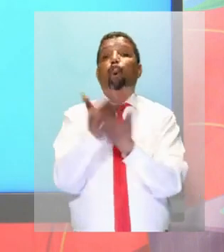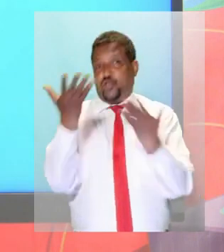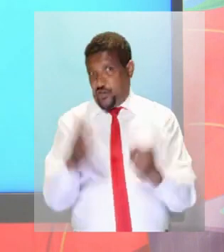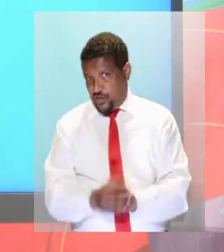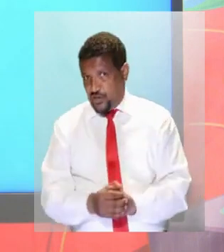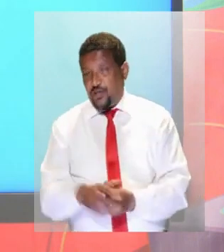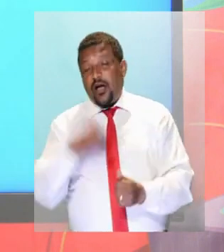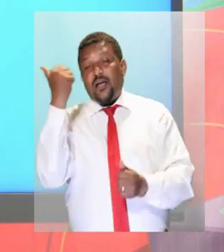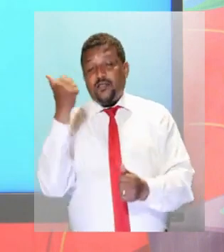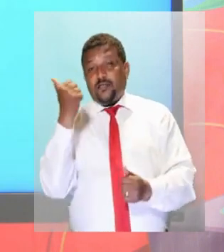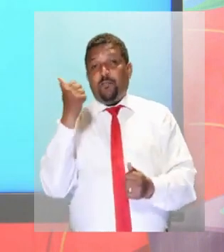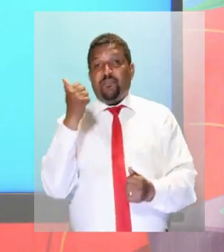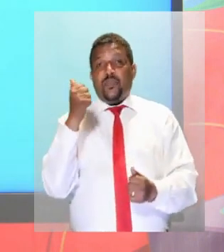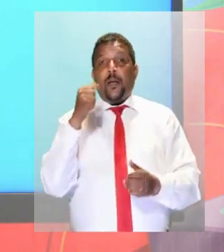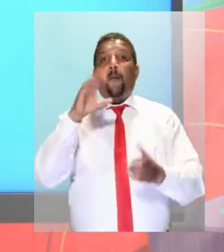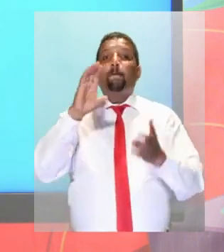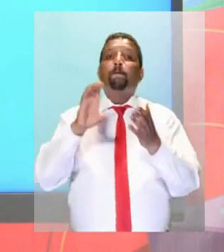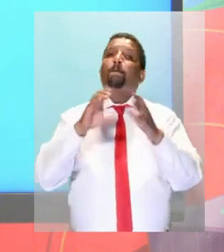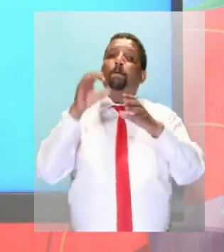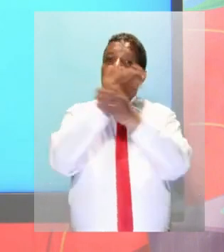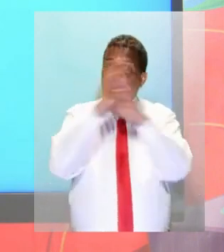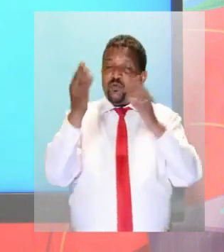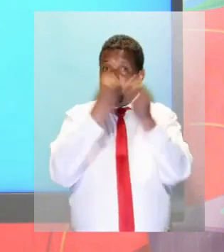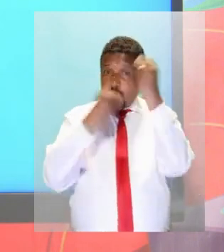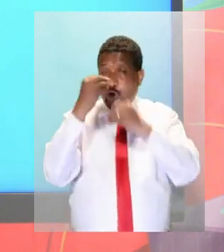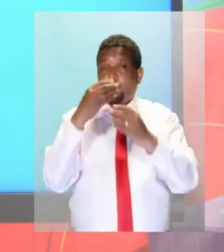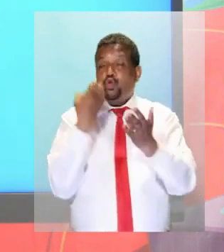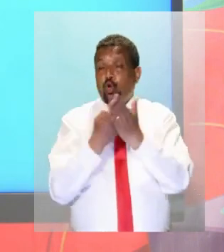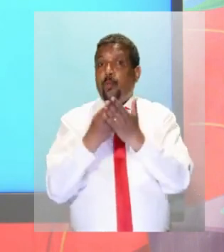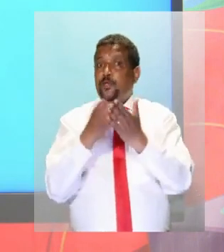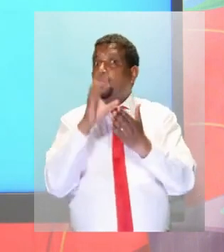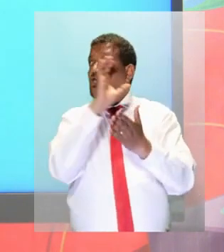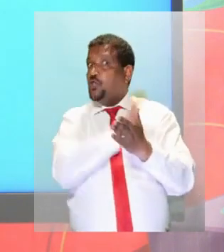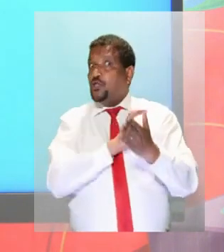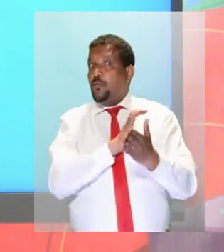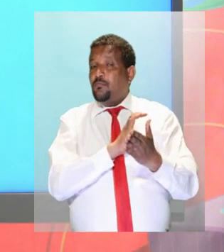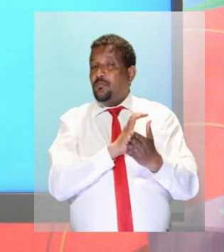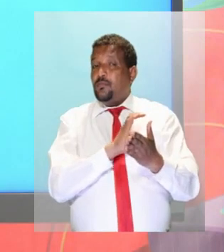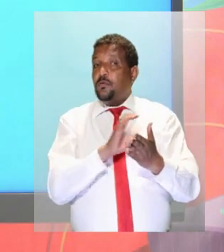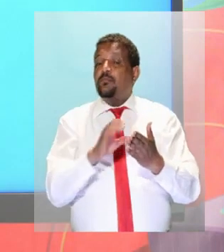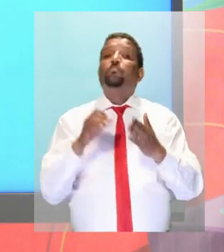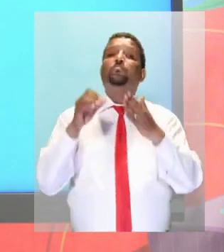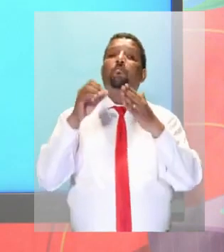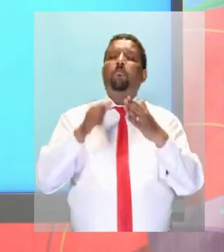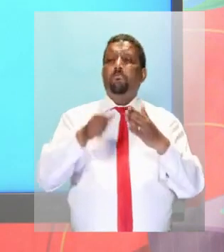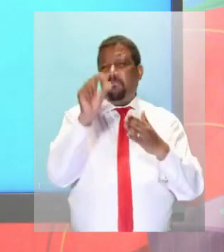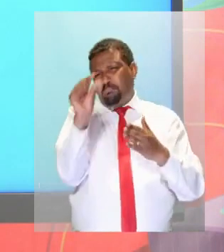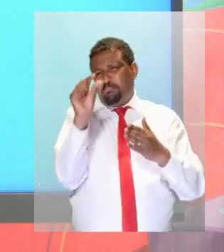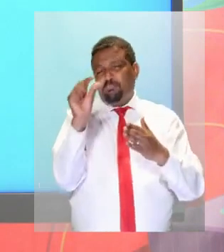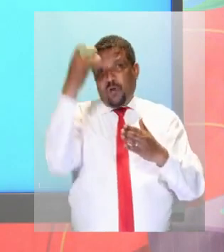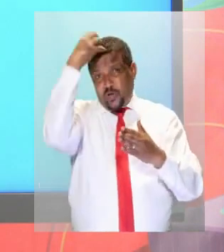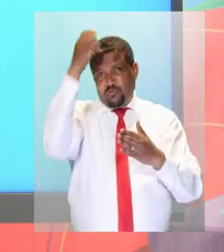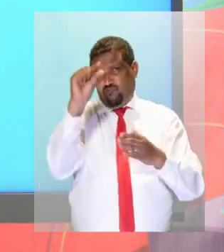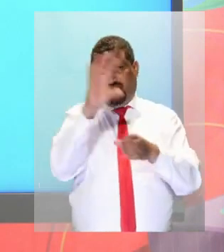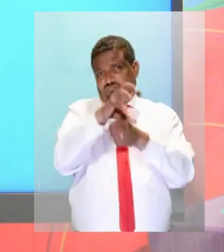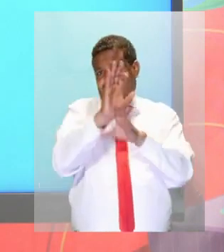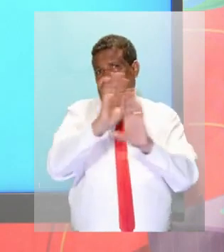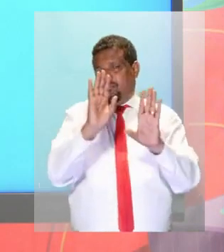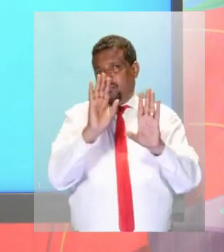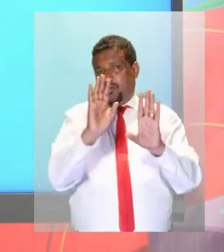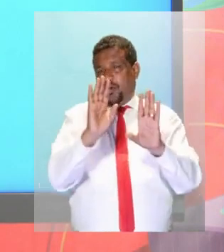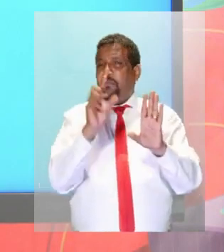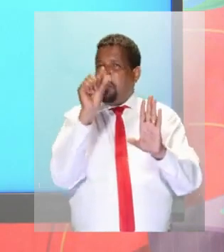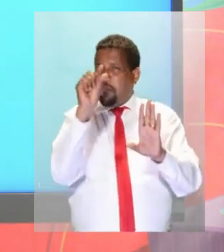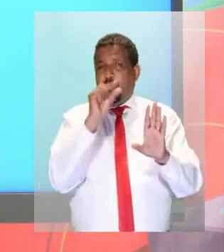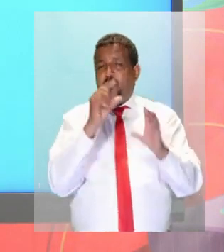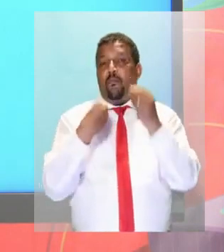other feature of the capitalist economic system is there is minor role of government, or government intervention is minimum under the market